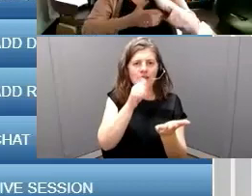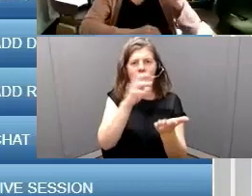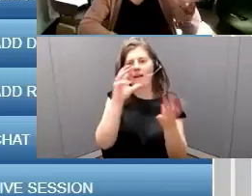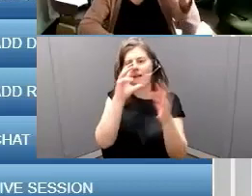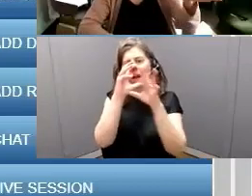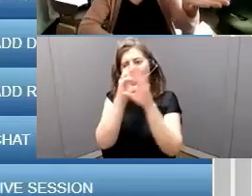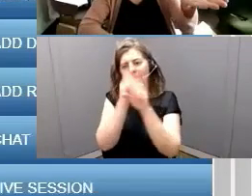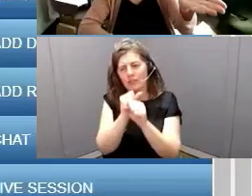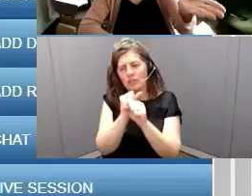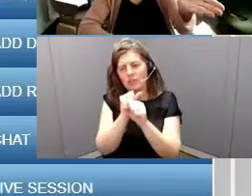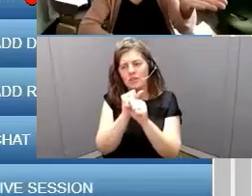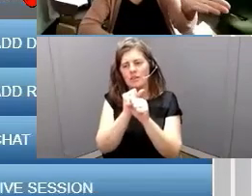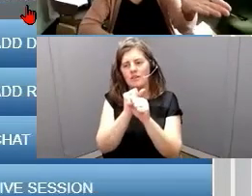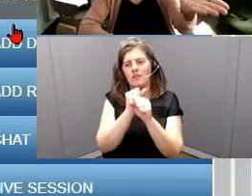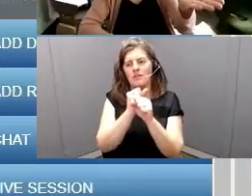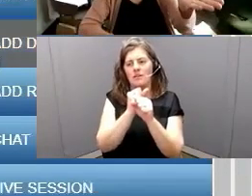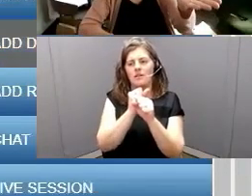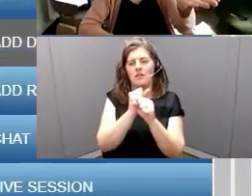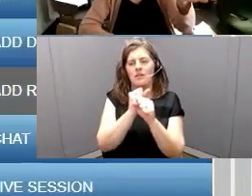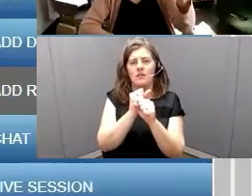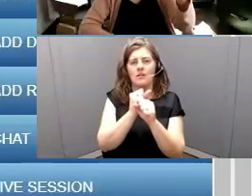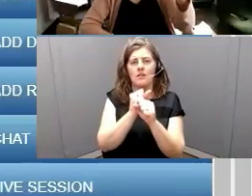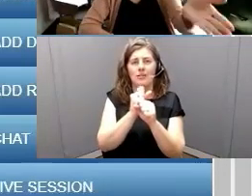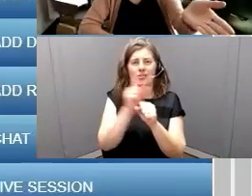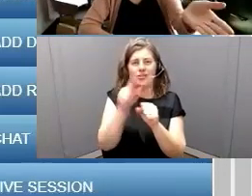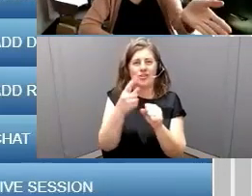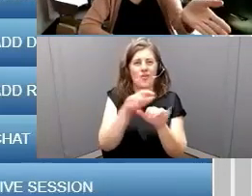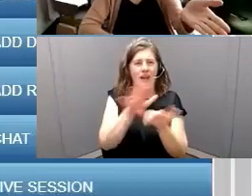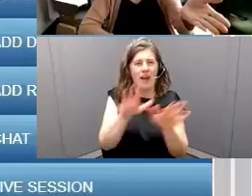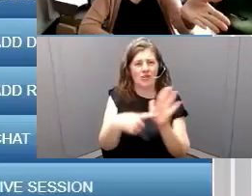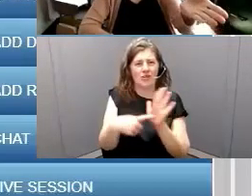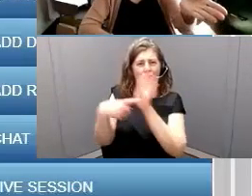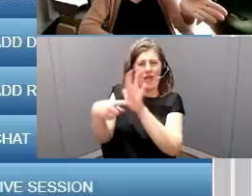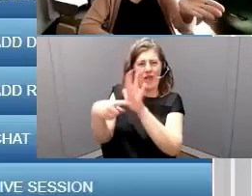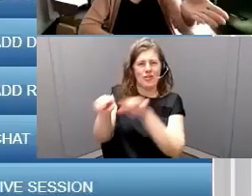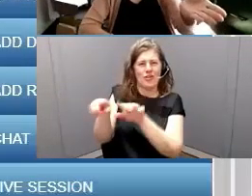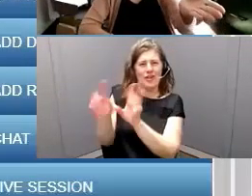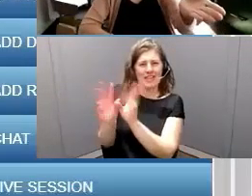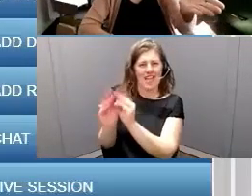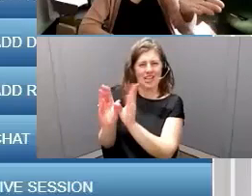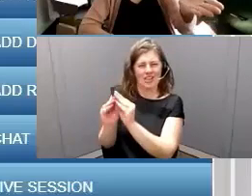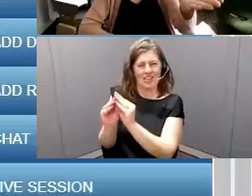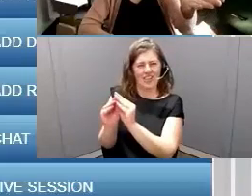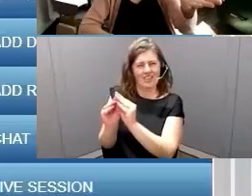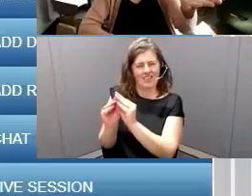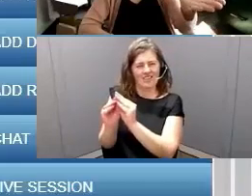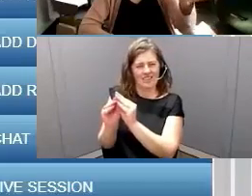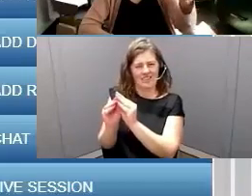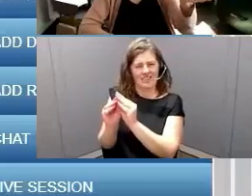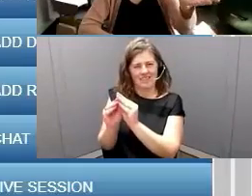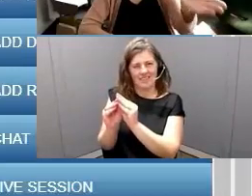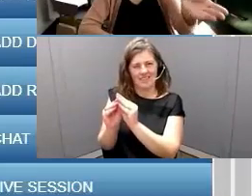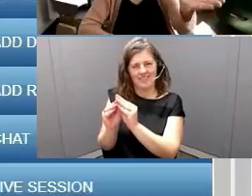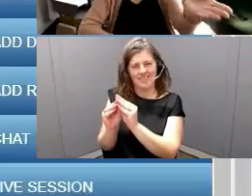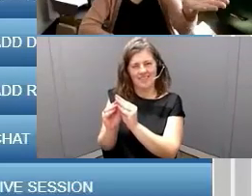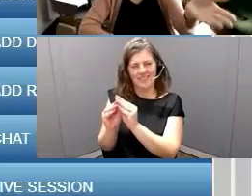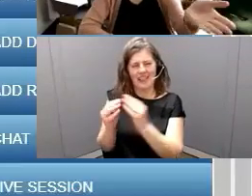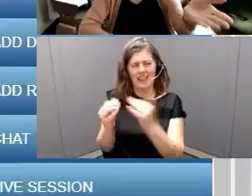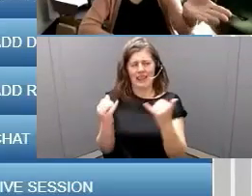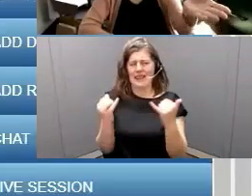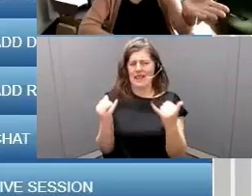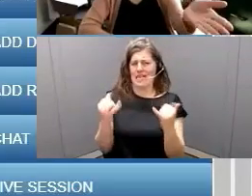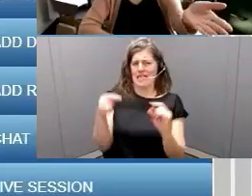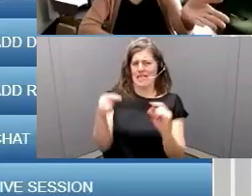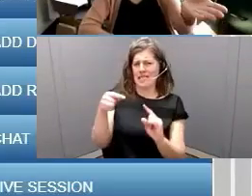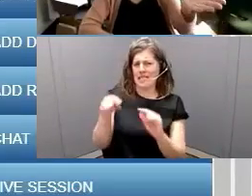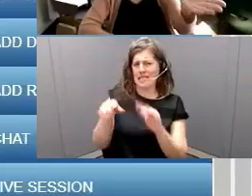confidentiality, just as you would not show that in a session. You wouldn't. This is